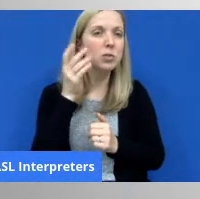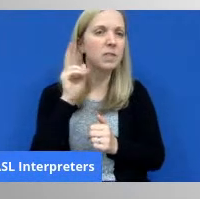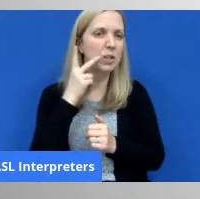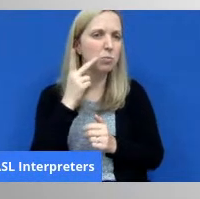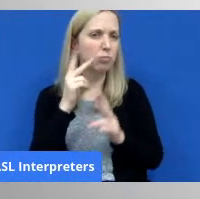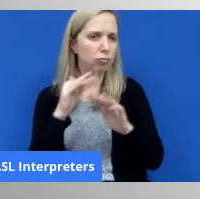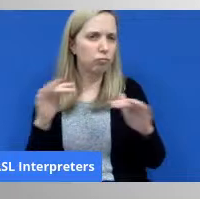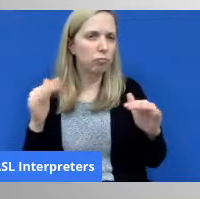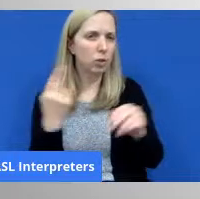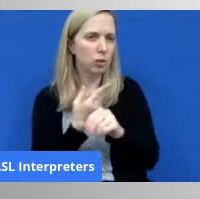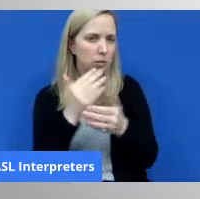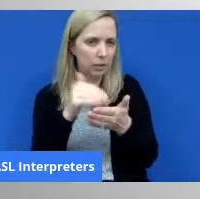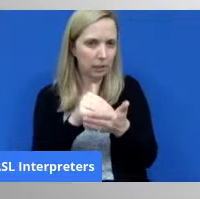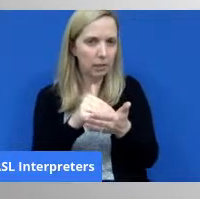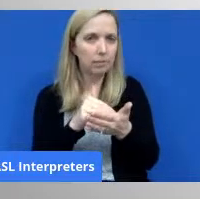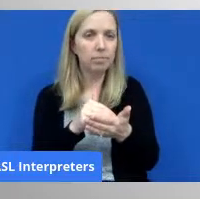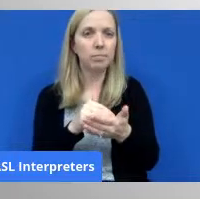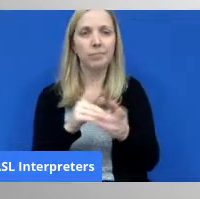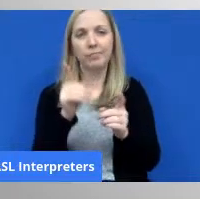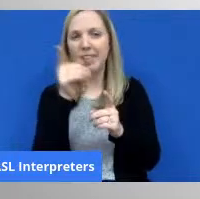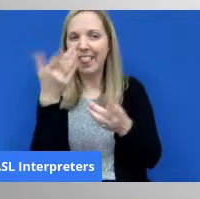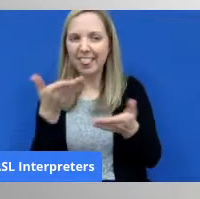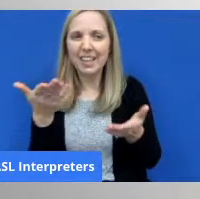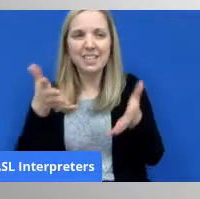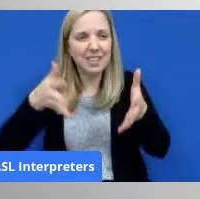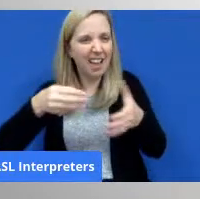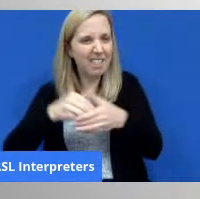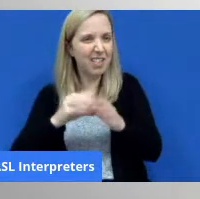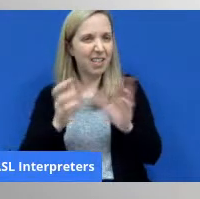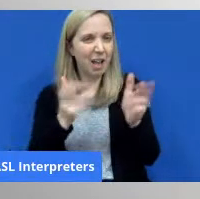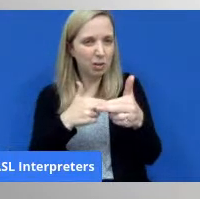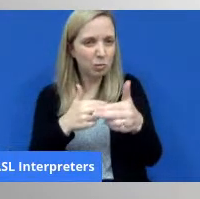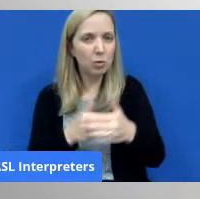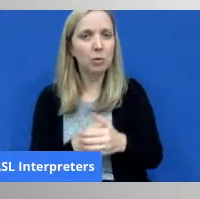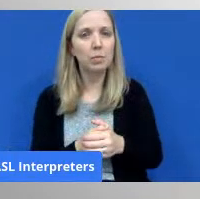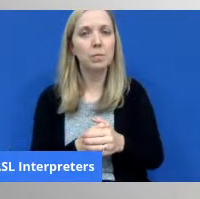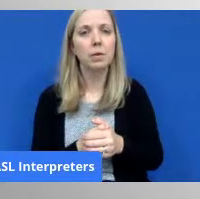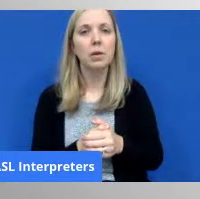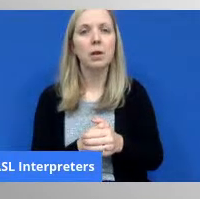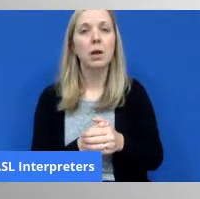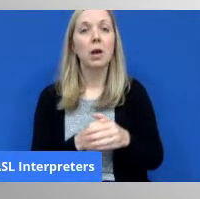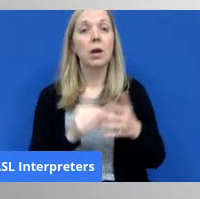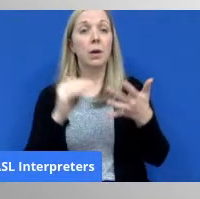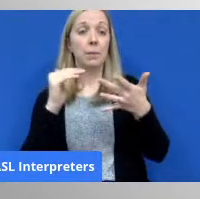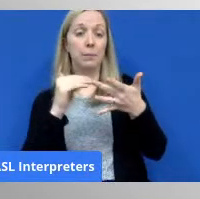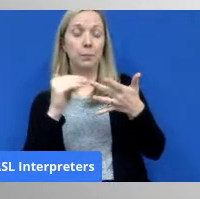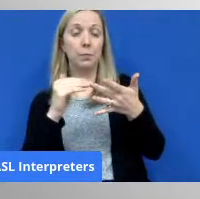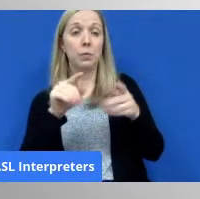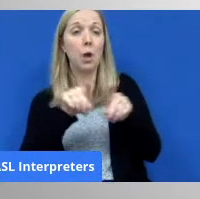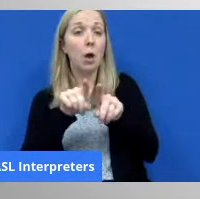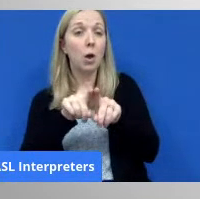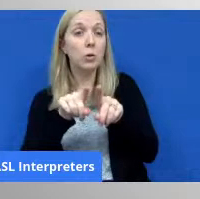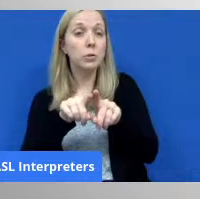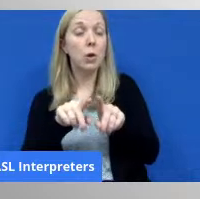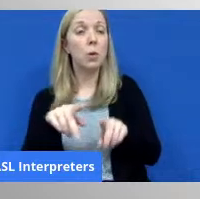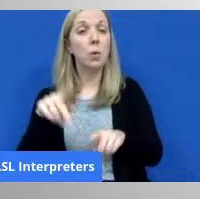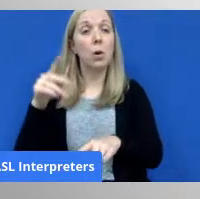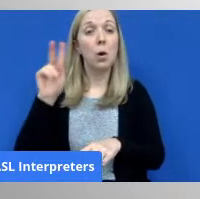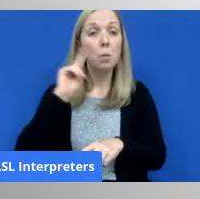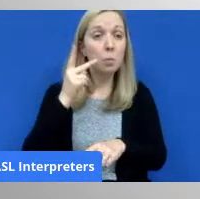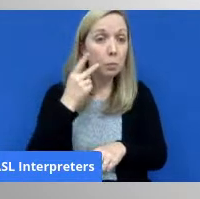sciences classrooms. We do school produce markets. There's a community benefit dinner